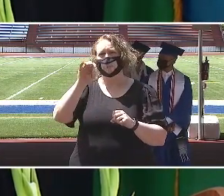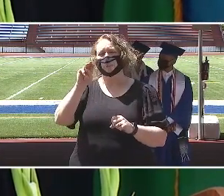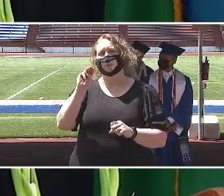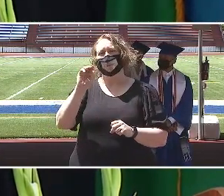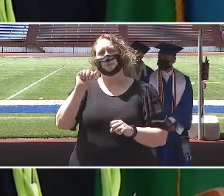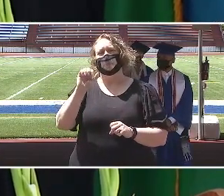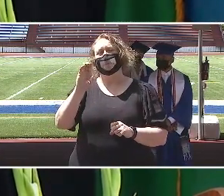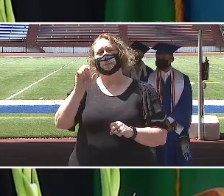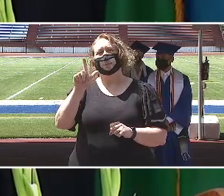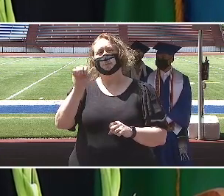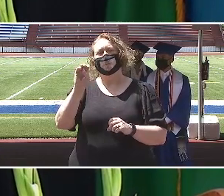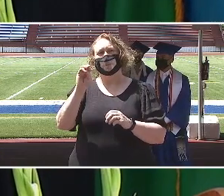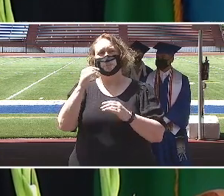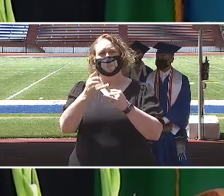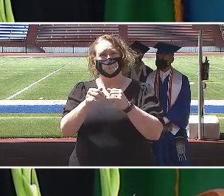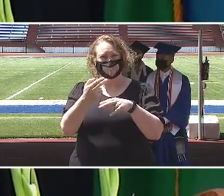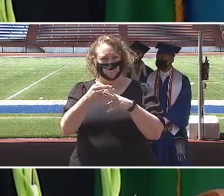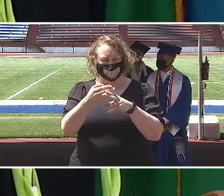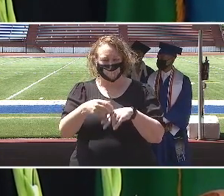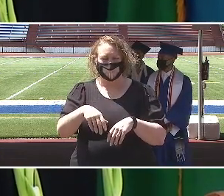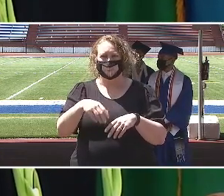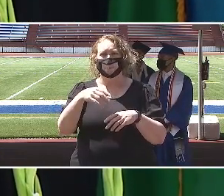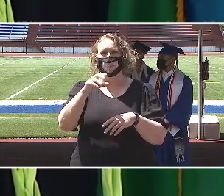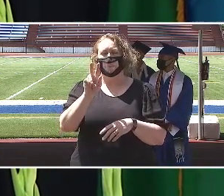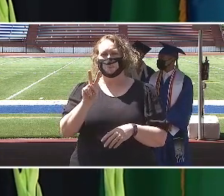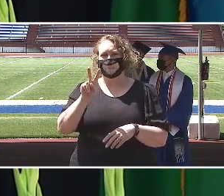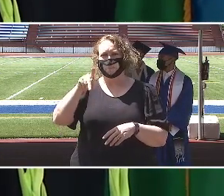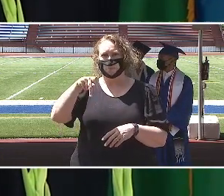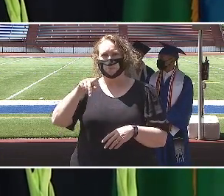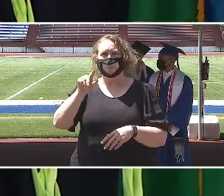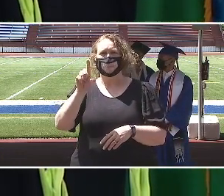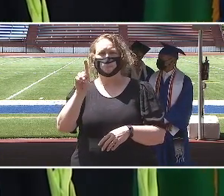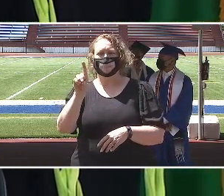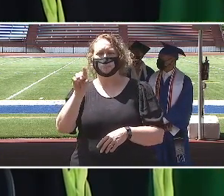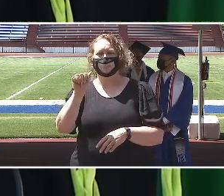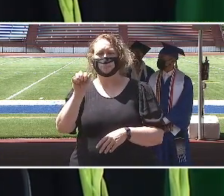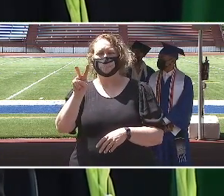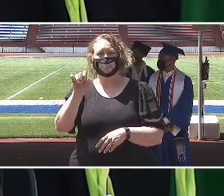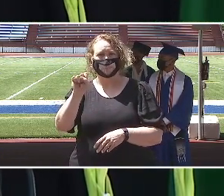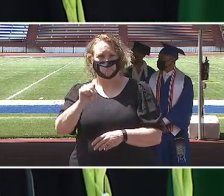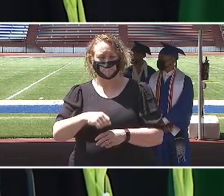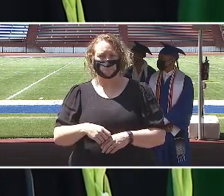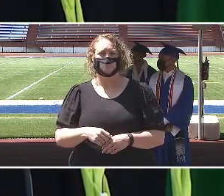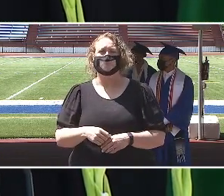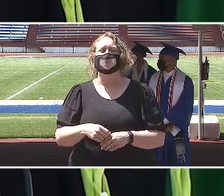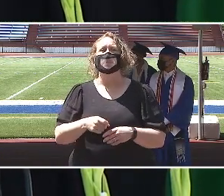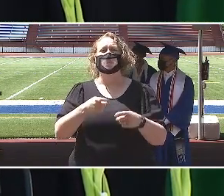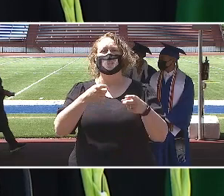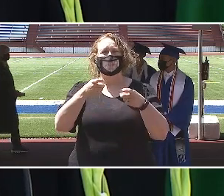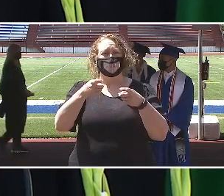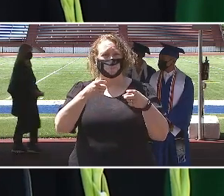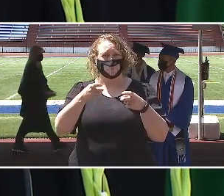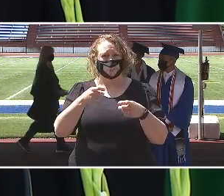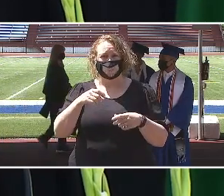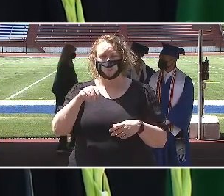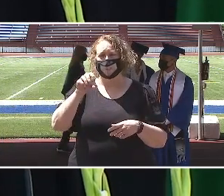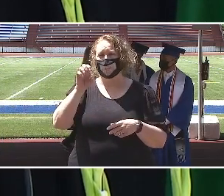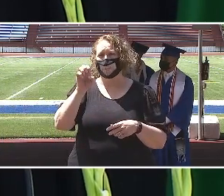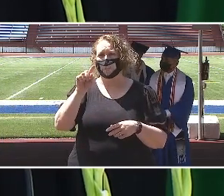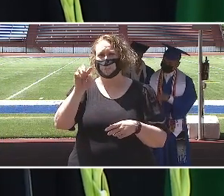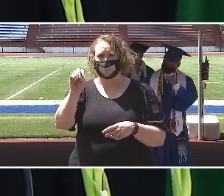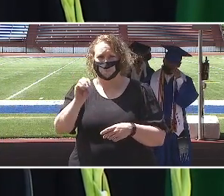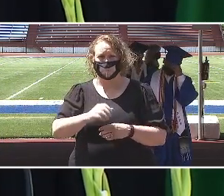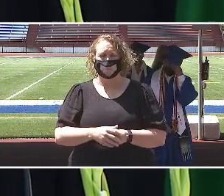Vice President Trudy Davis, Director Hiroshi Eto.